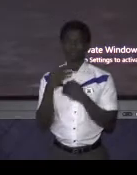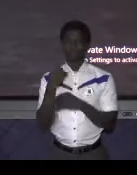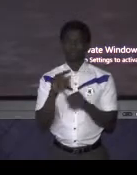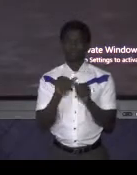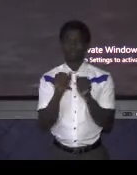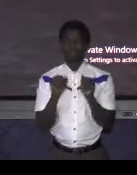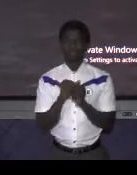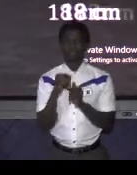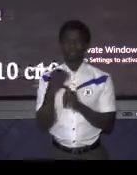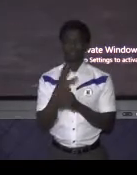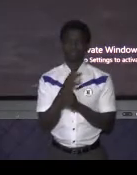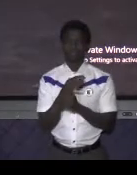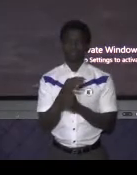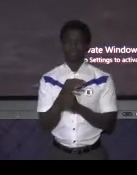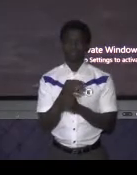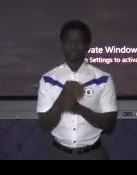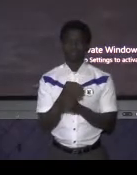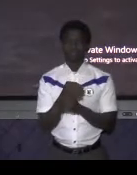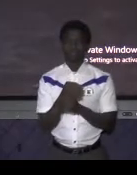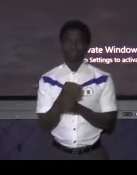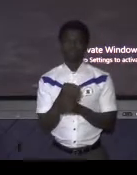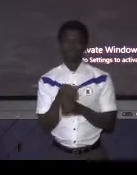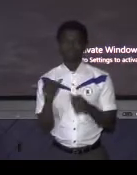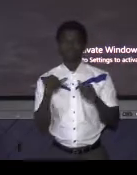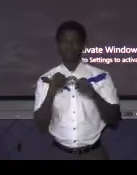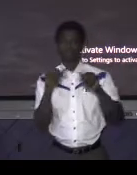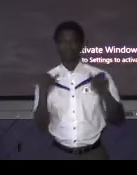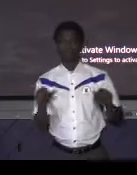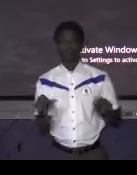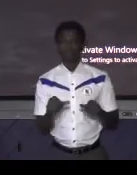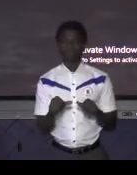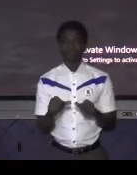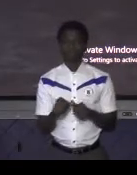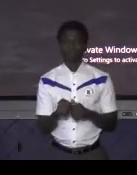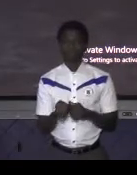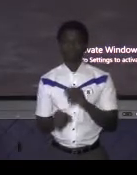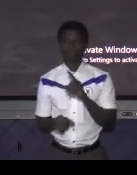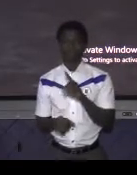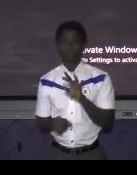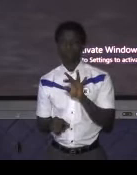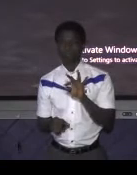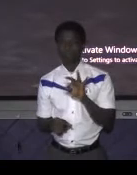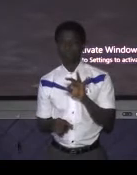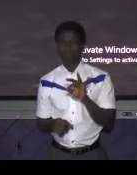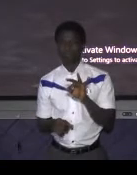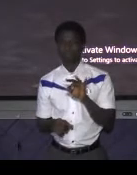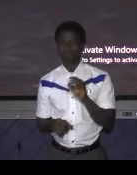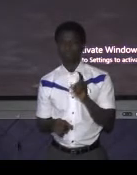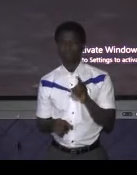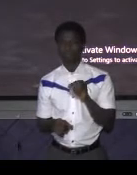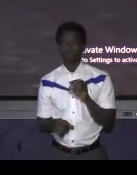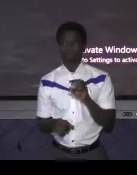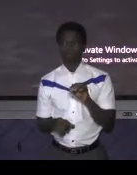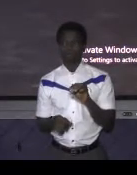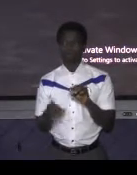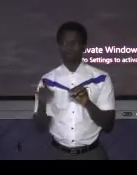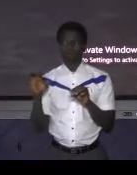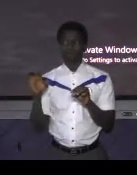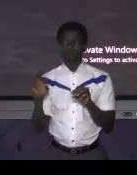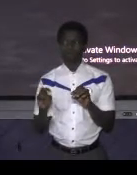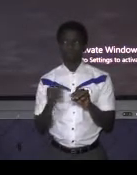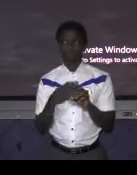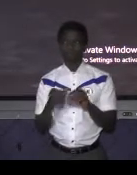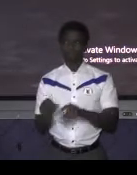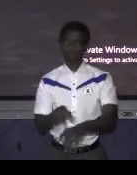the area of a rectangle is 108 centimeters squares. Now, if the length is 9